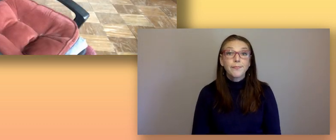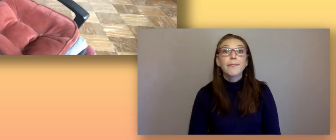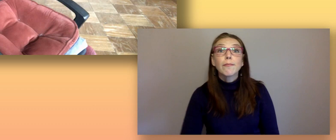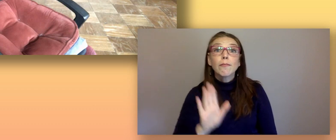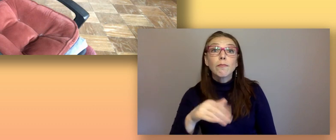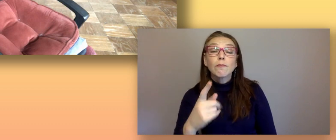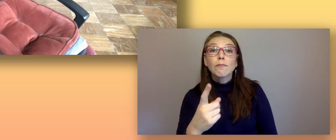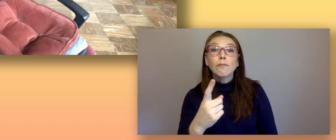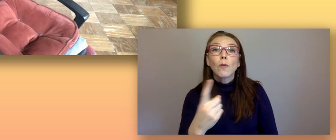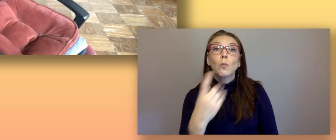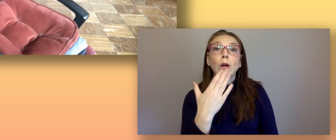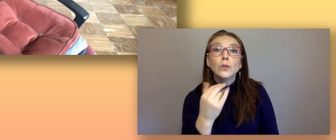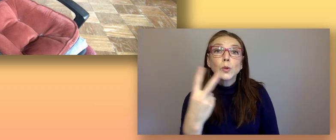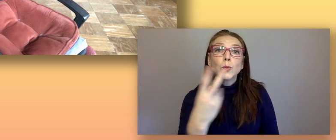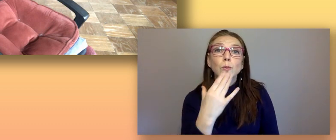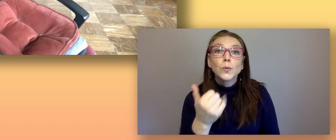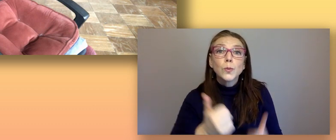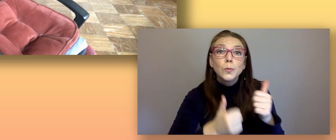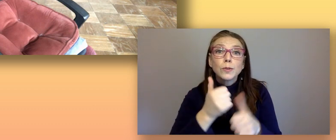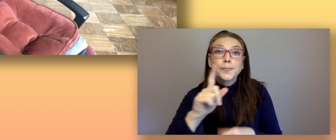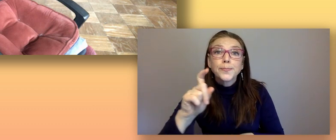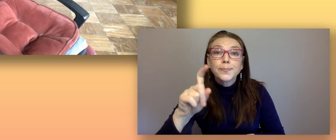One lump or two?